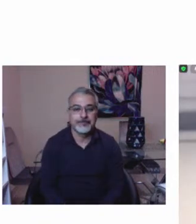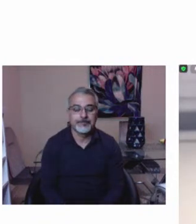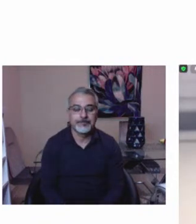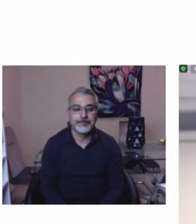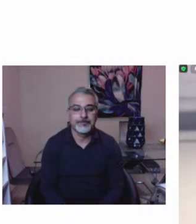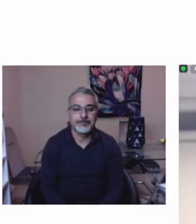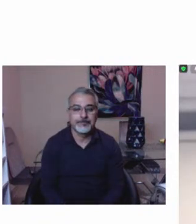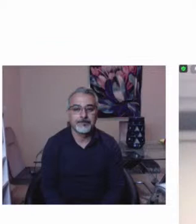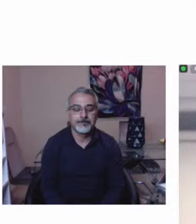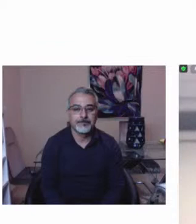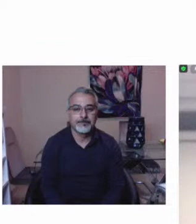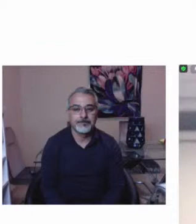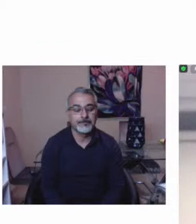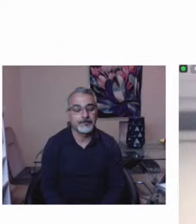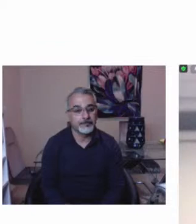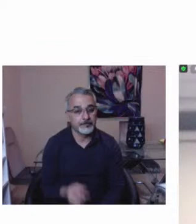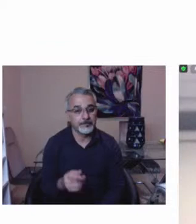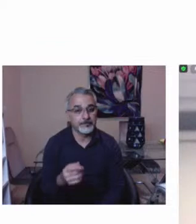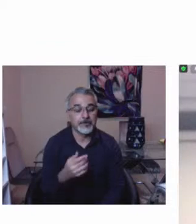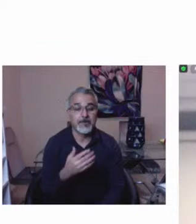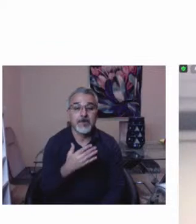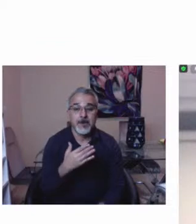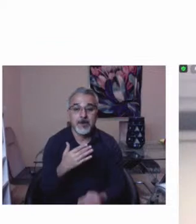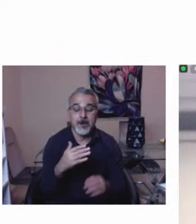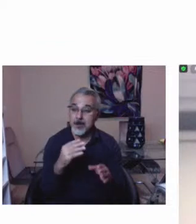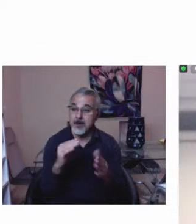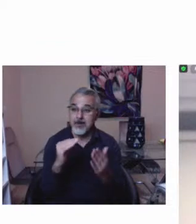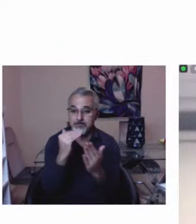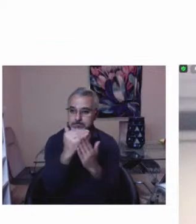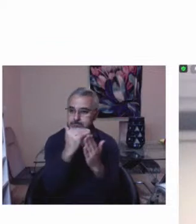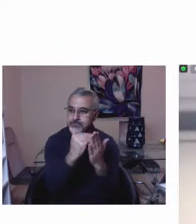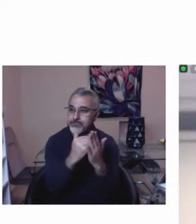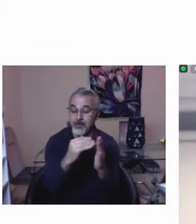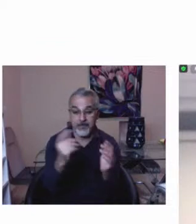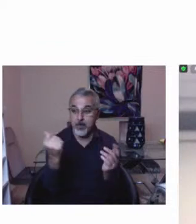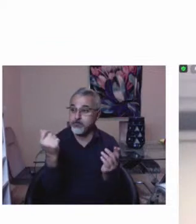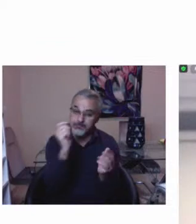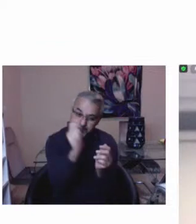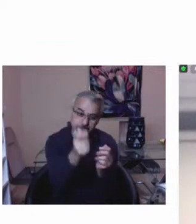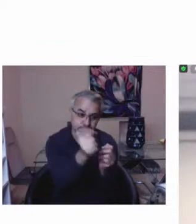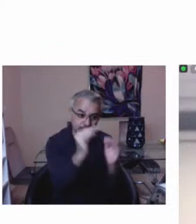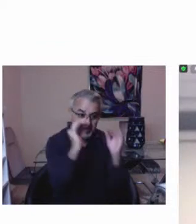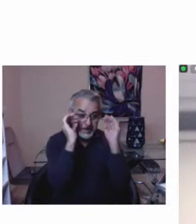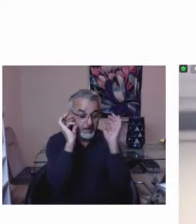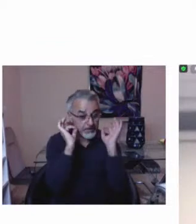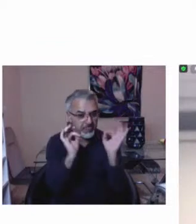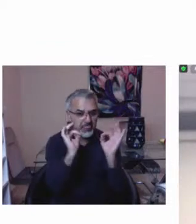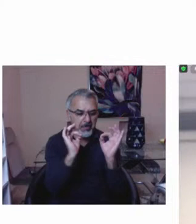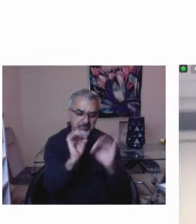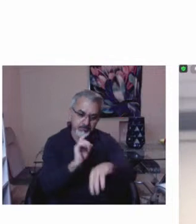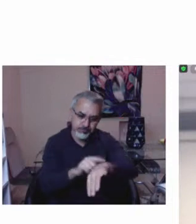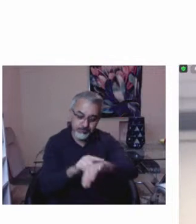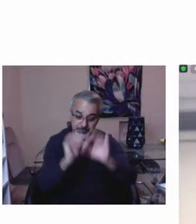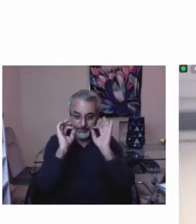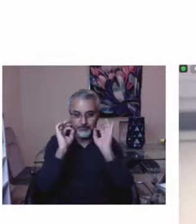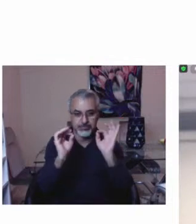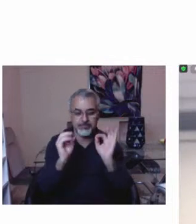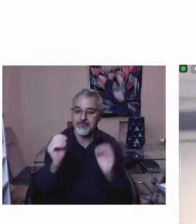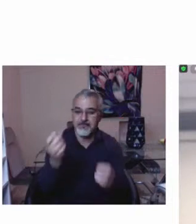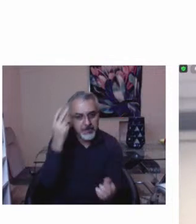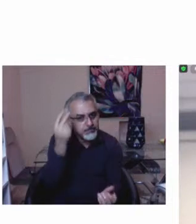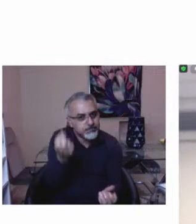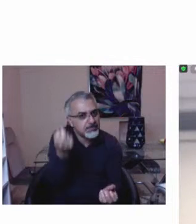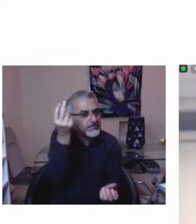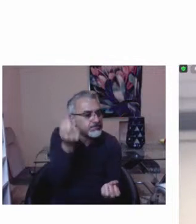of the commitments that were taken in terms of financing, creation of resources that are accessible to